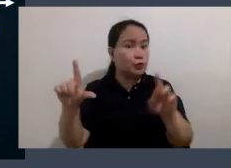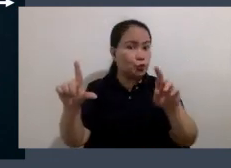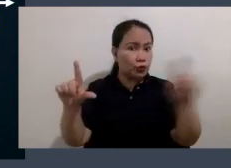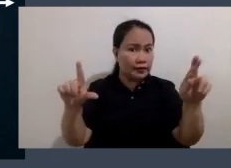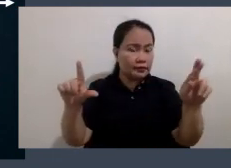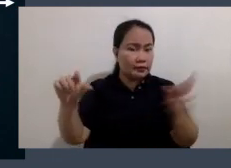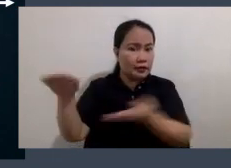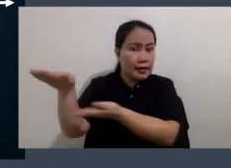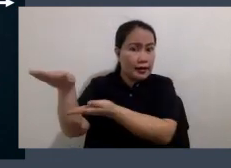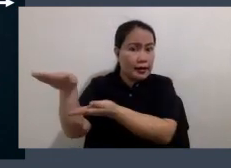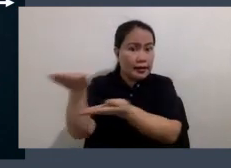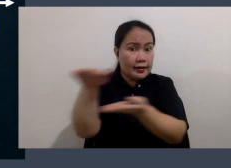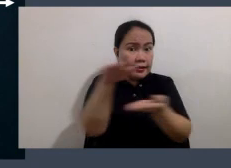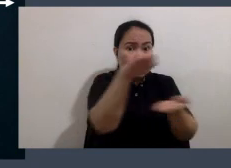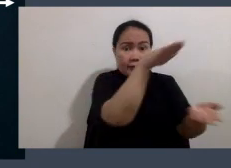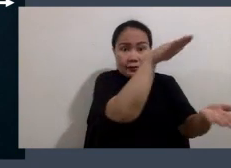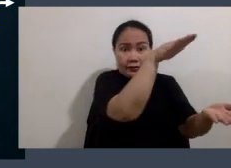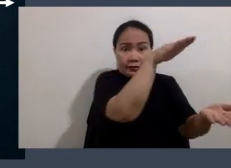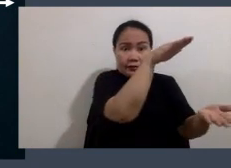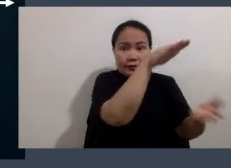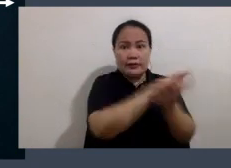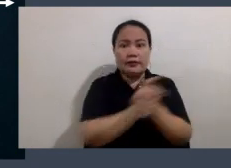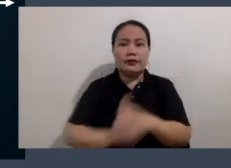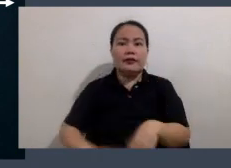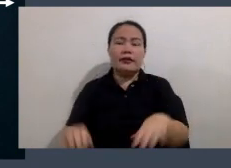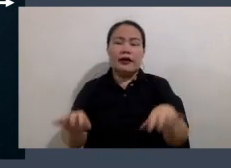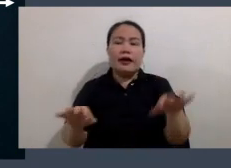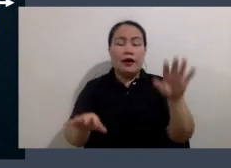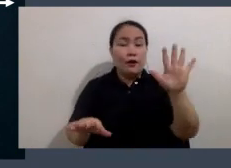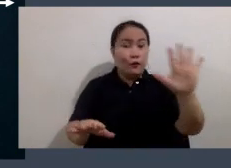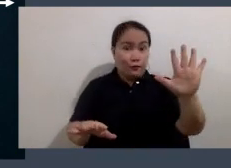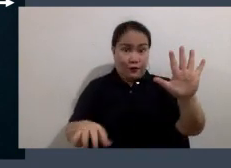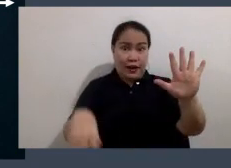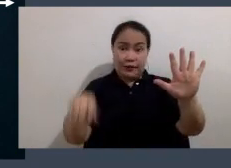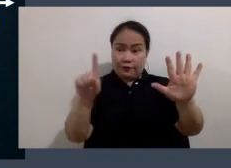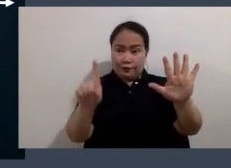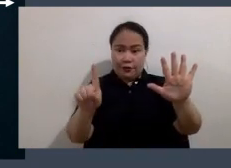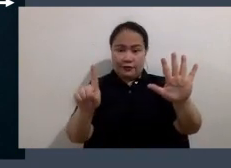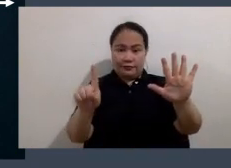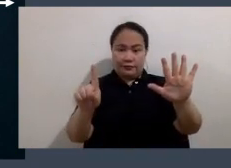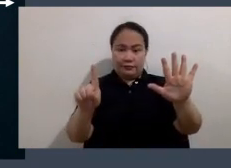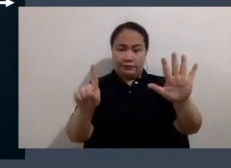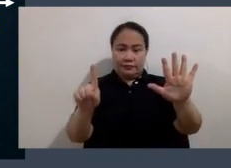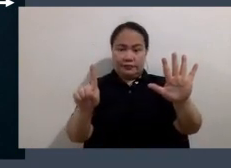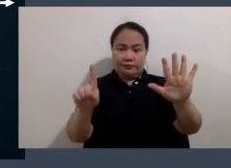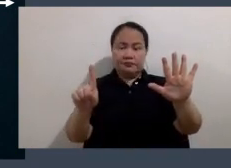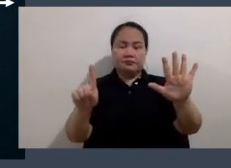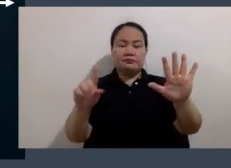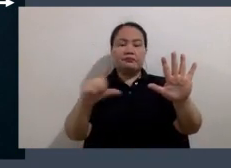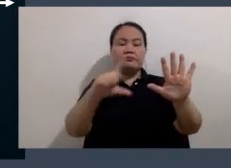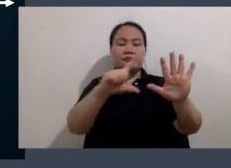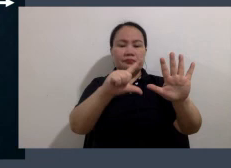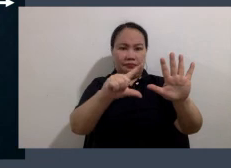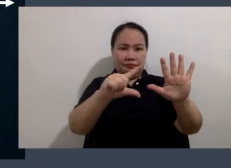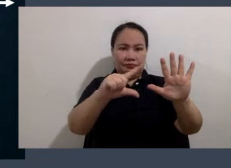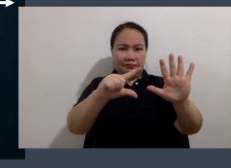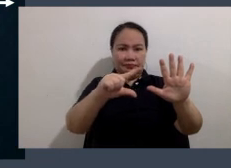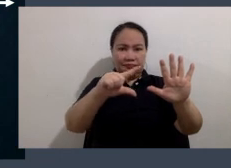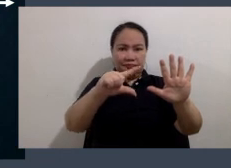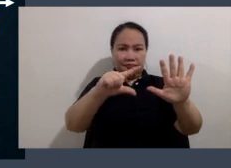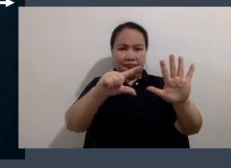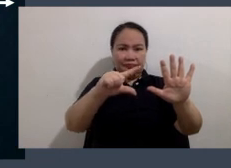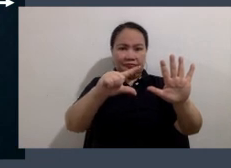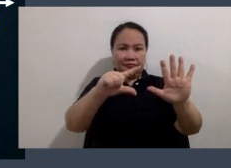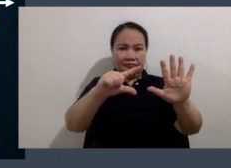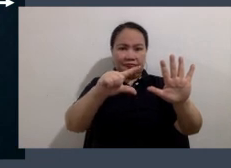increases. Okay? So, 5 is greater than 1. So, ito si 5 and 1. Ano yung nasa kanan? 5.